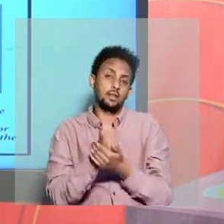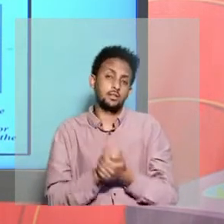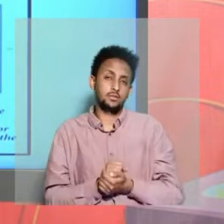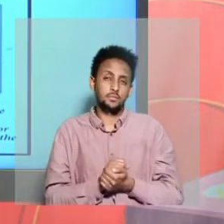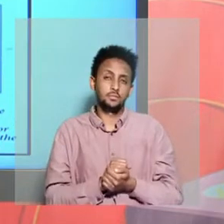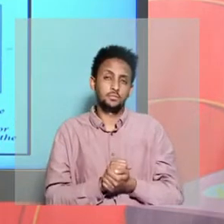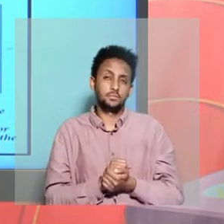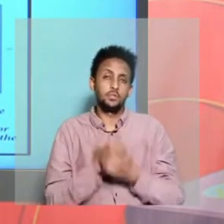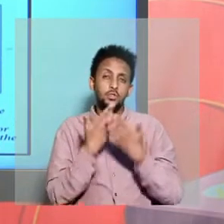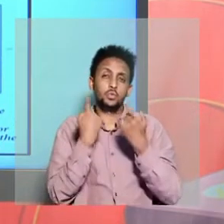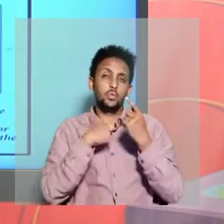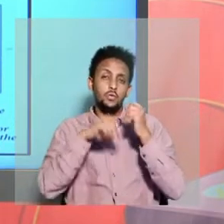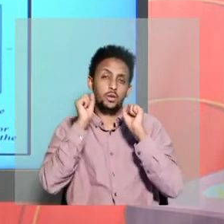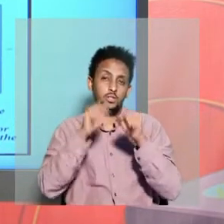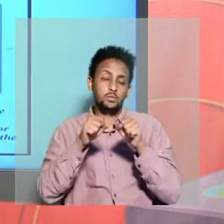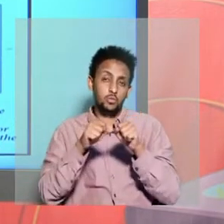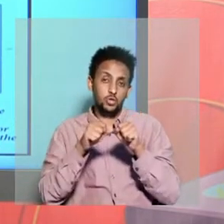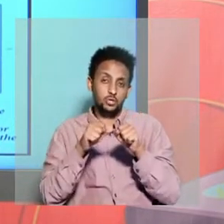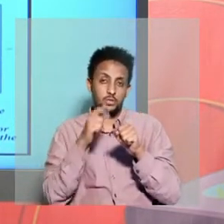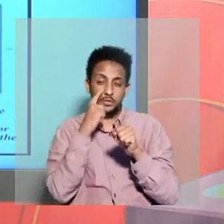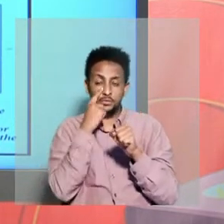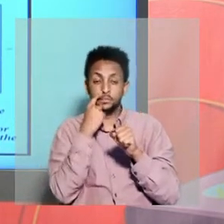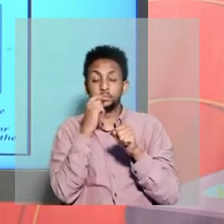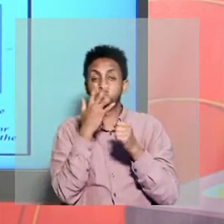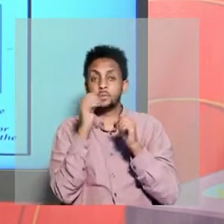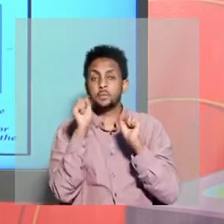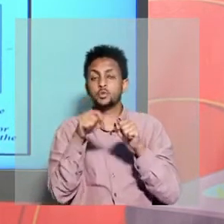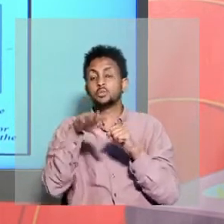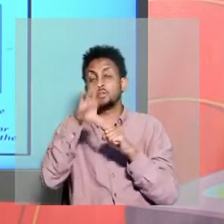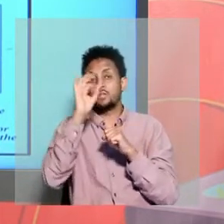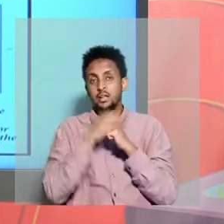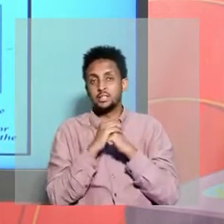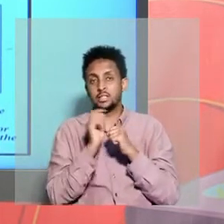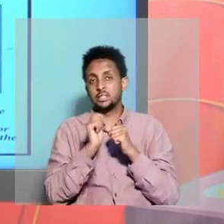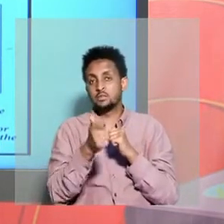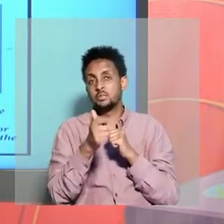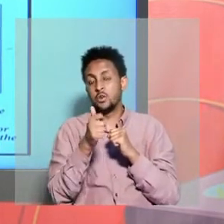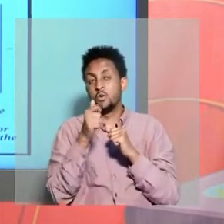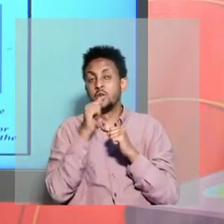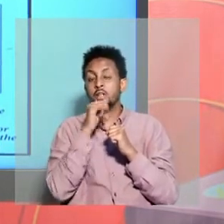so on. So it's possible to find that, and as well it's possible to find the speed